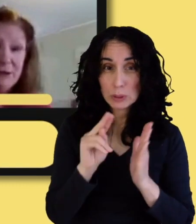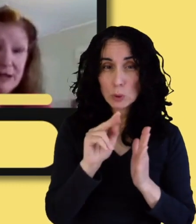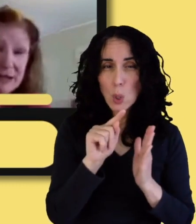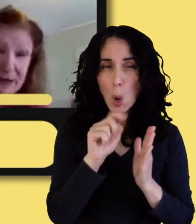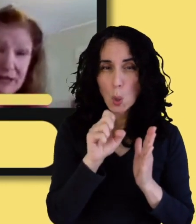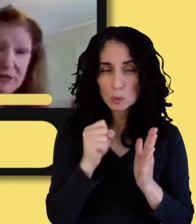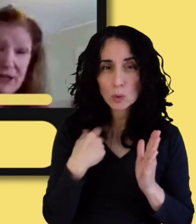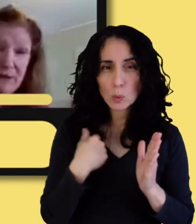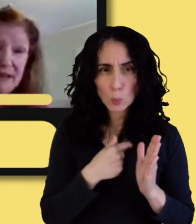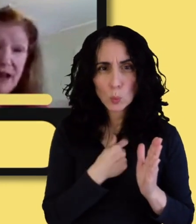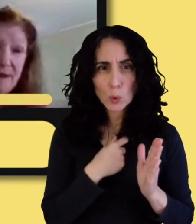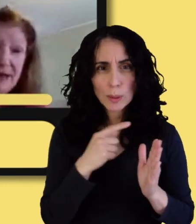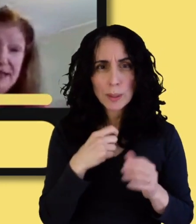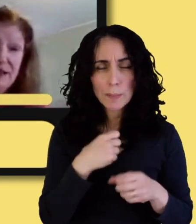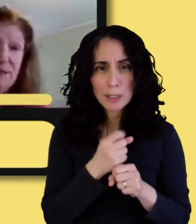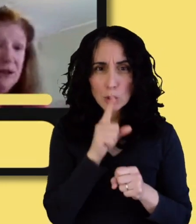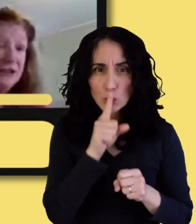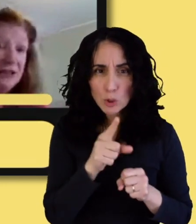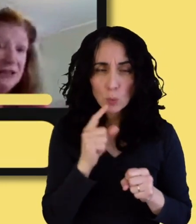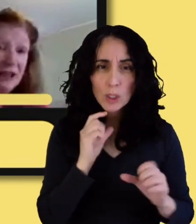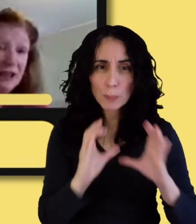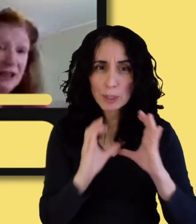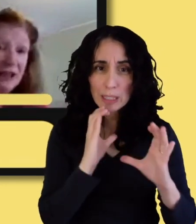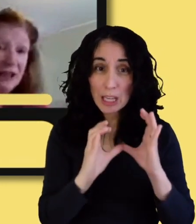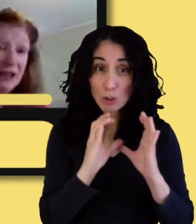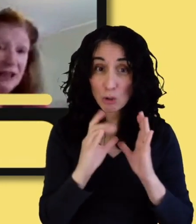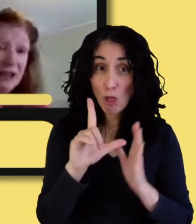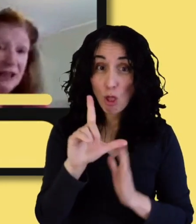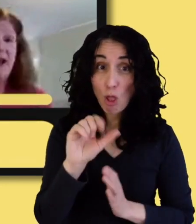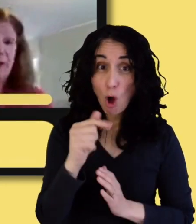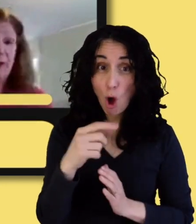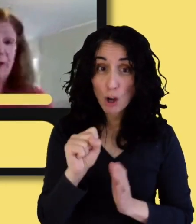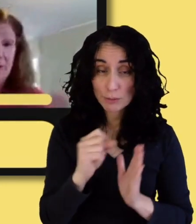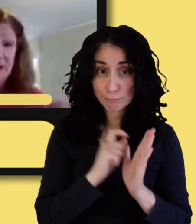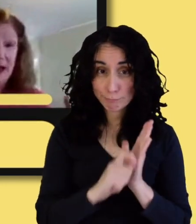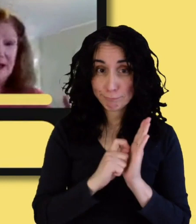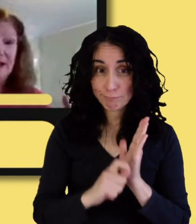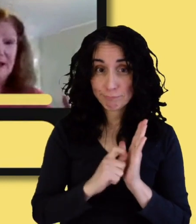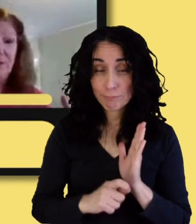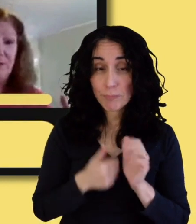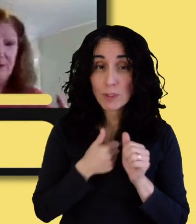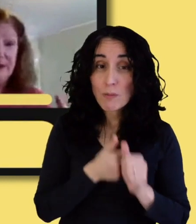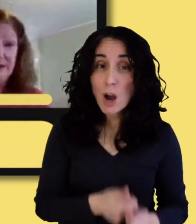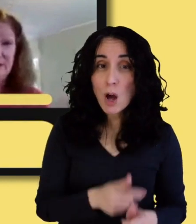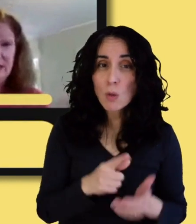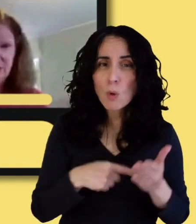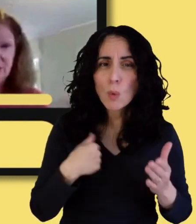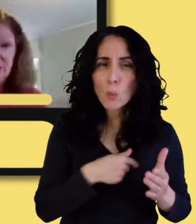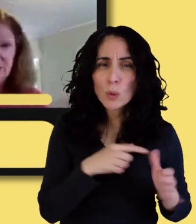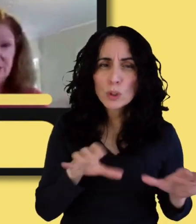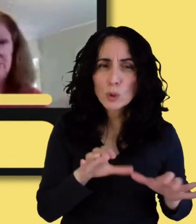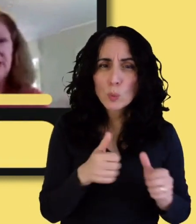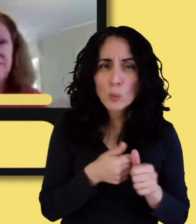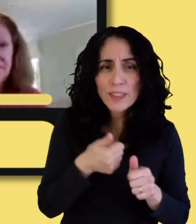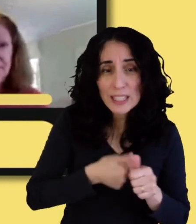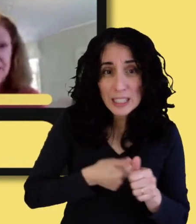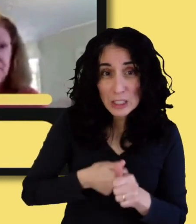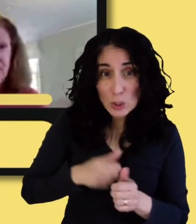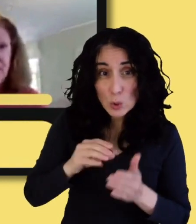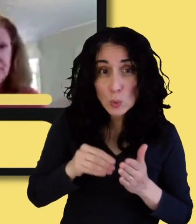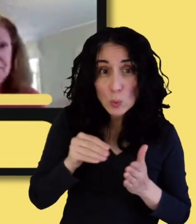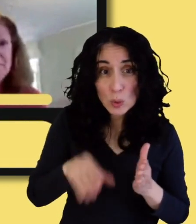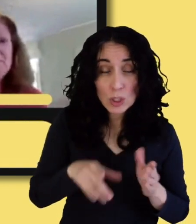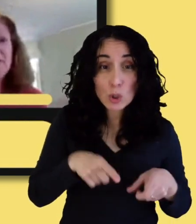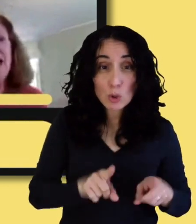we are doing is making sure that we maintain communication logs Hmm. so that we are keeping track of what we did with each student during that